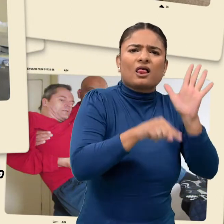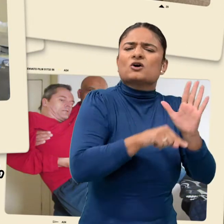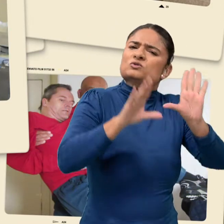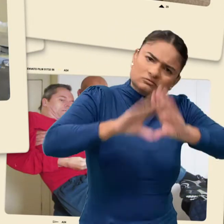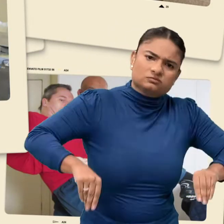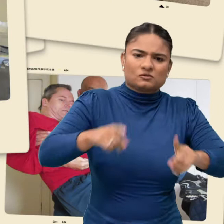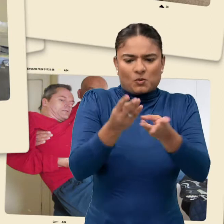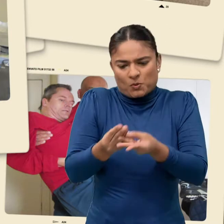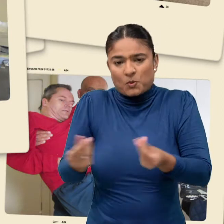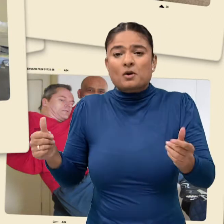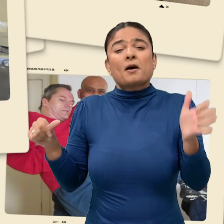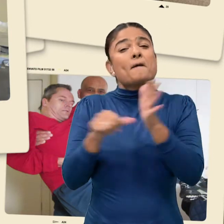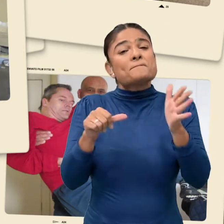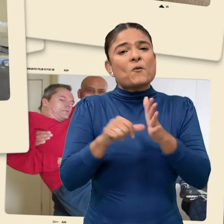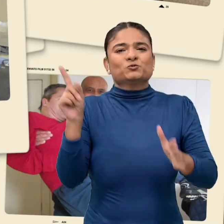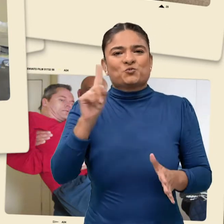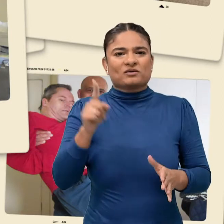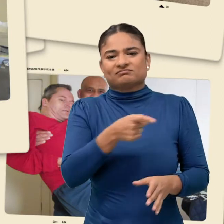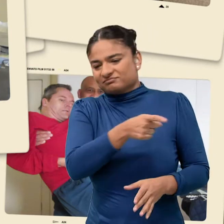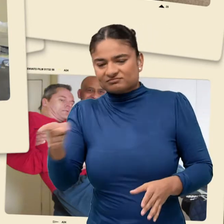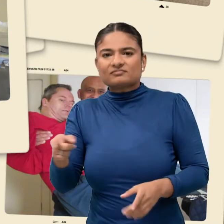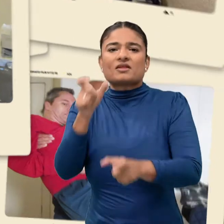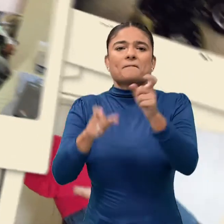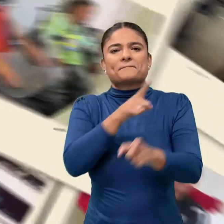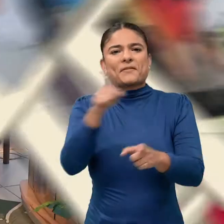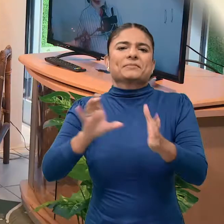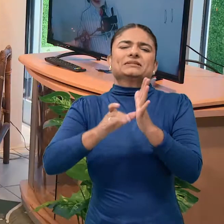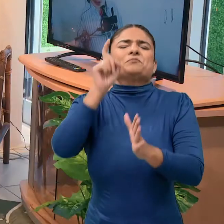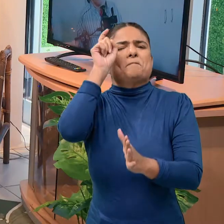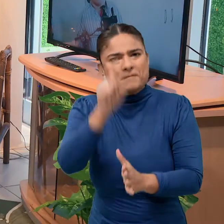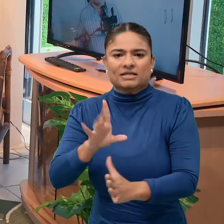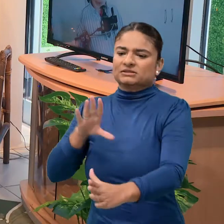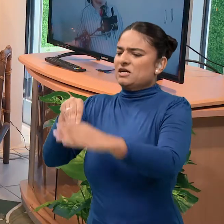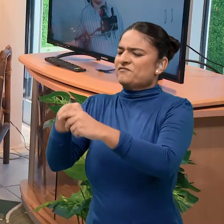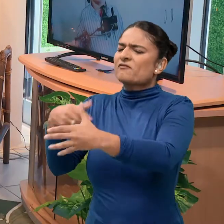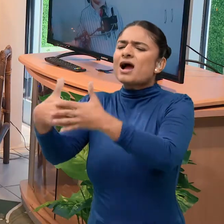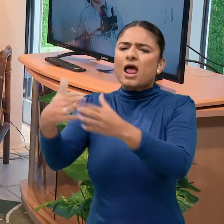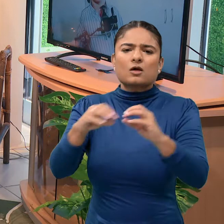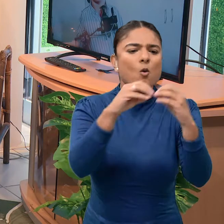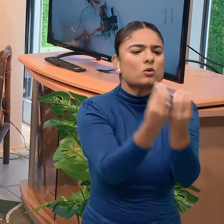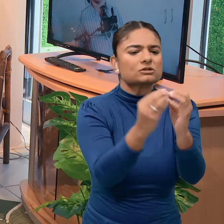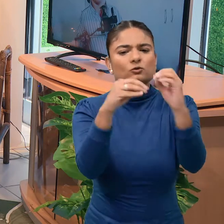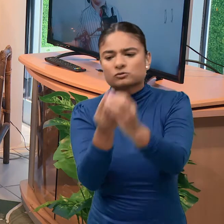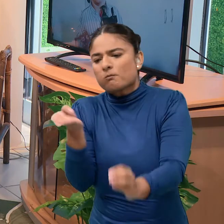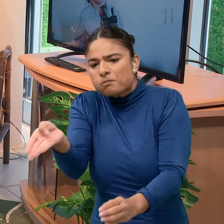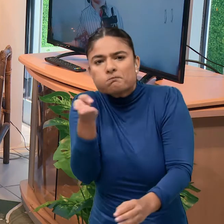know them. The key thing behind everything is to involve people with disabilities and involve the member